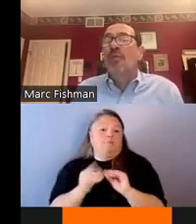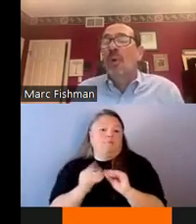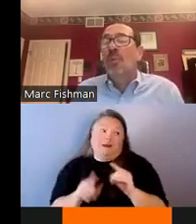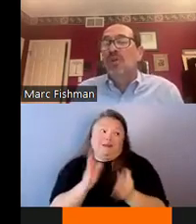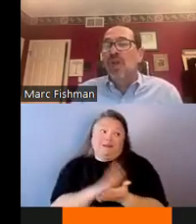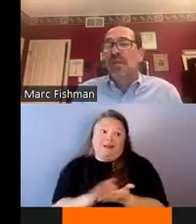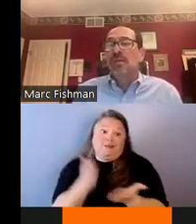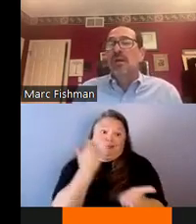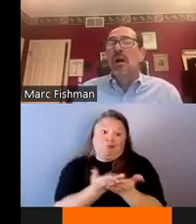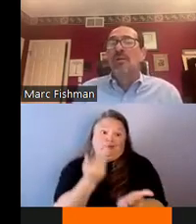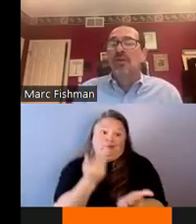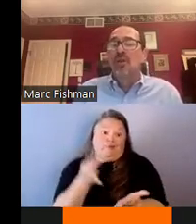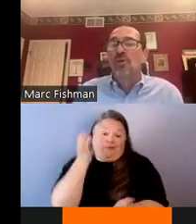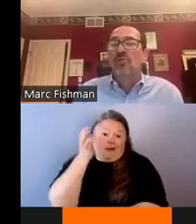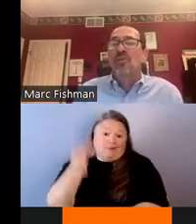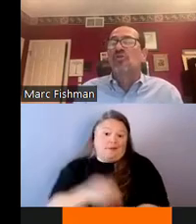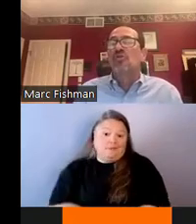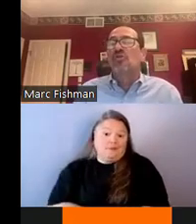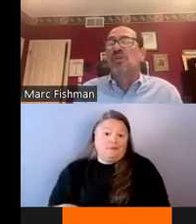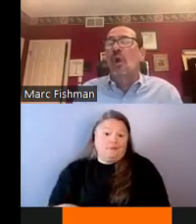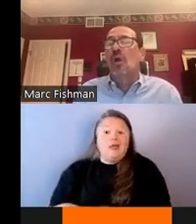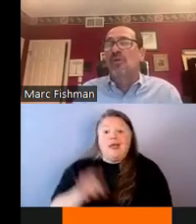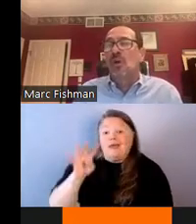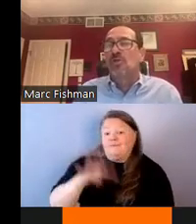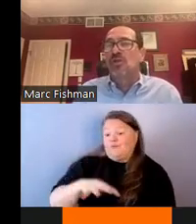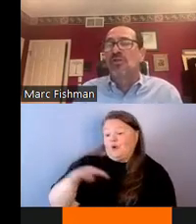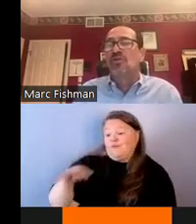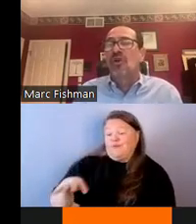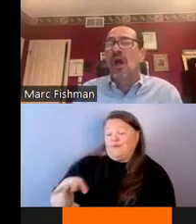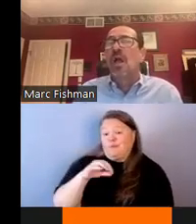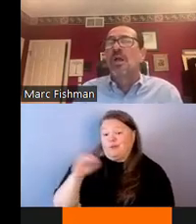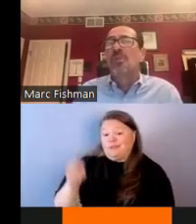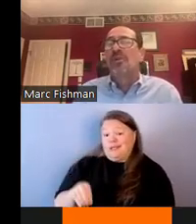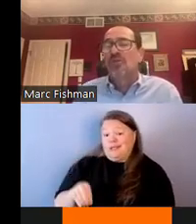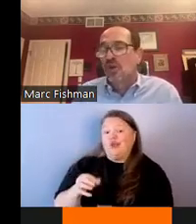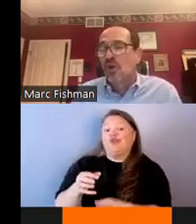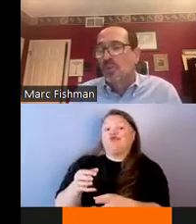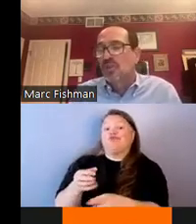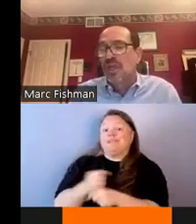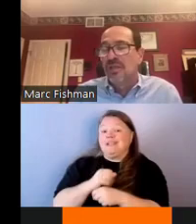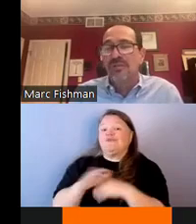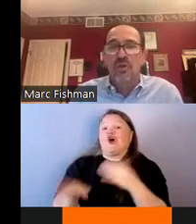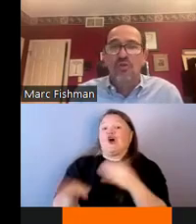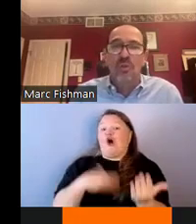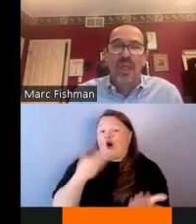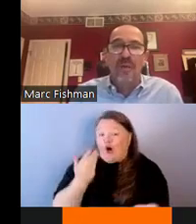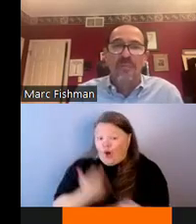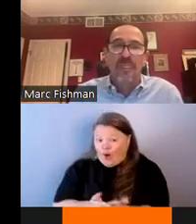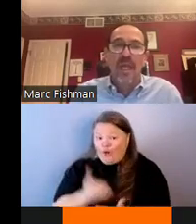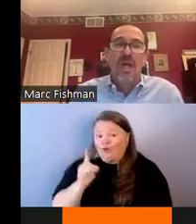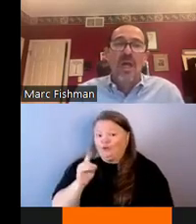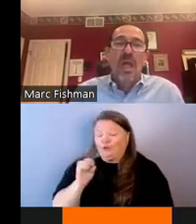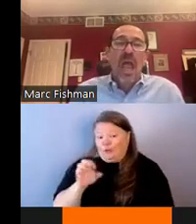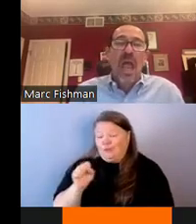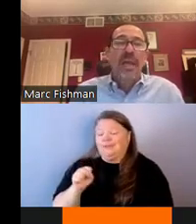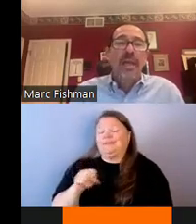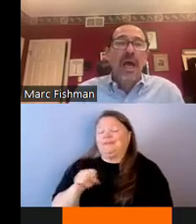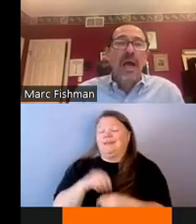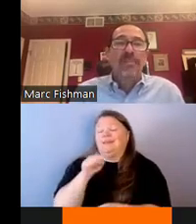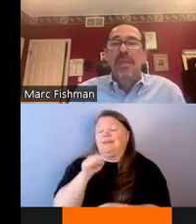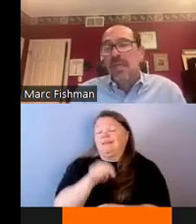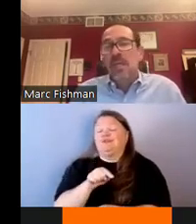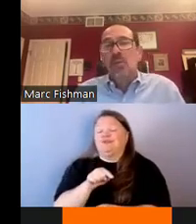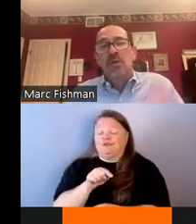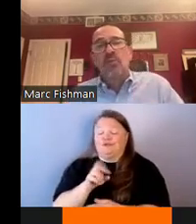And 44% of the yours patients received all the doses in this trial compared to 0% in the usual care.